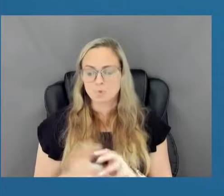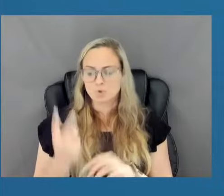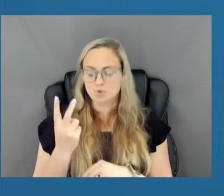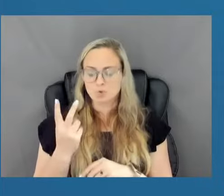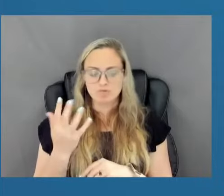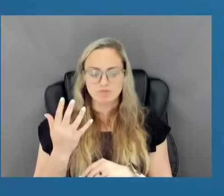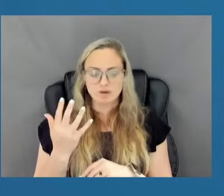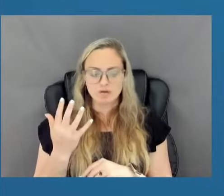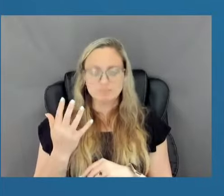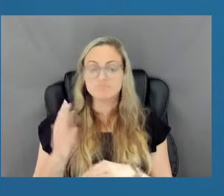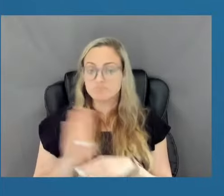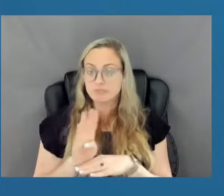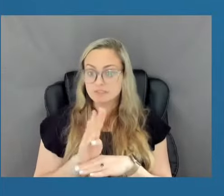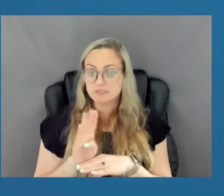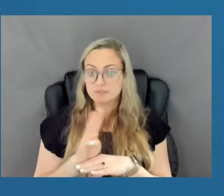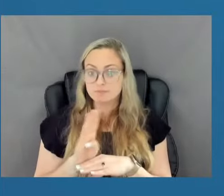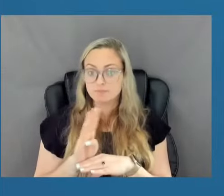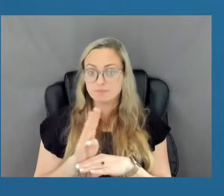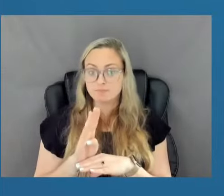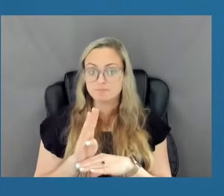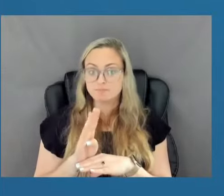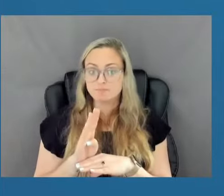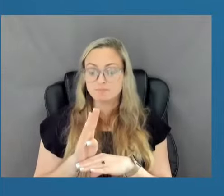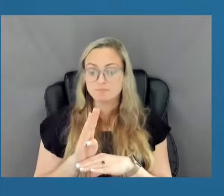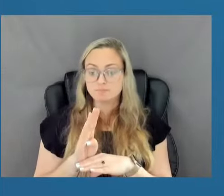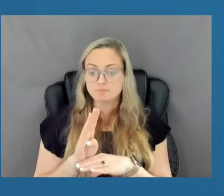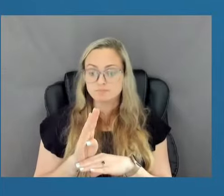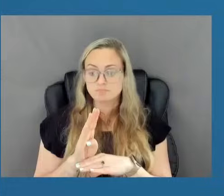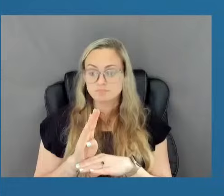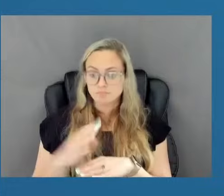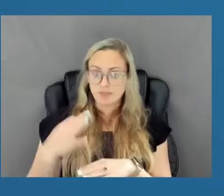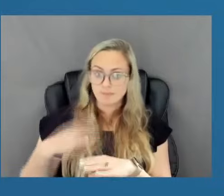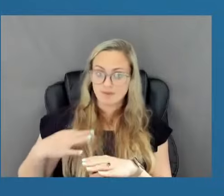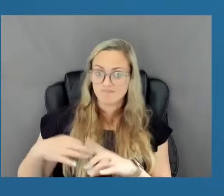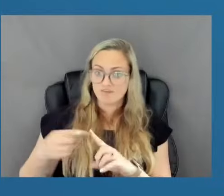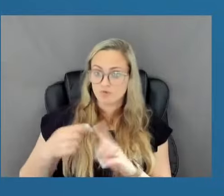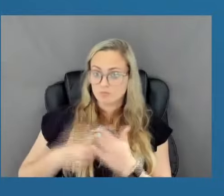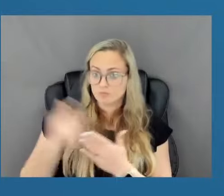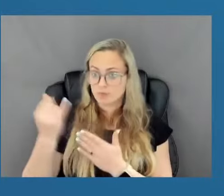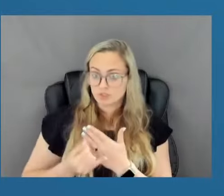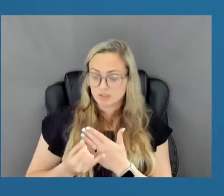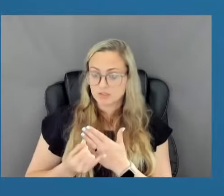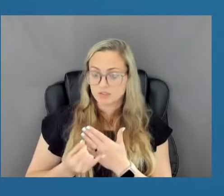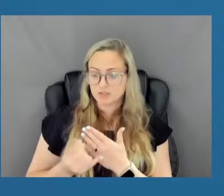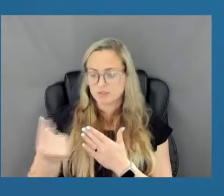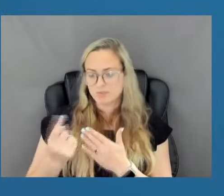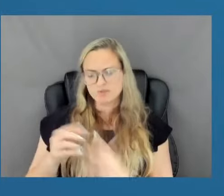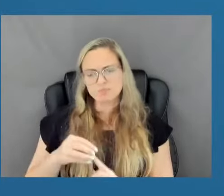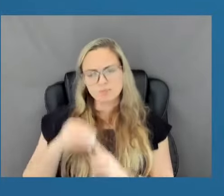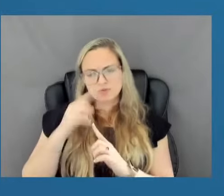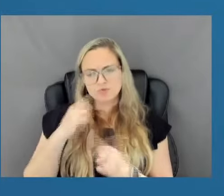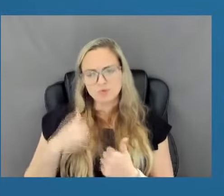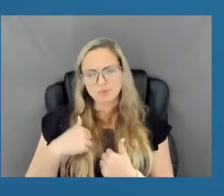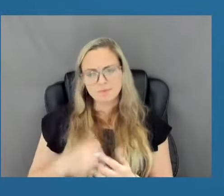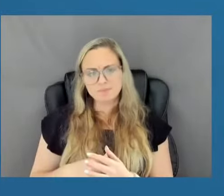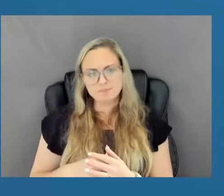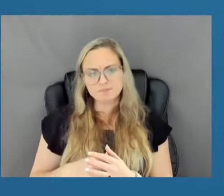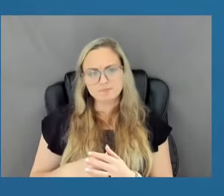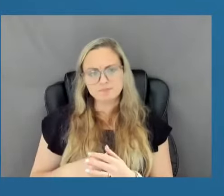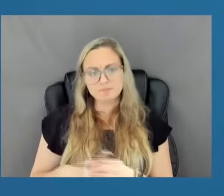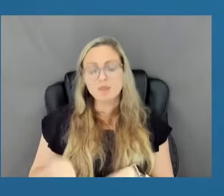Two of the businesses that are beneficiaries of this project are something special to me. First, Brown Sugar